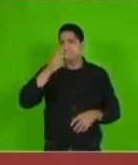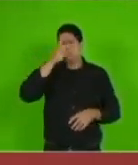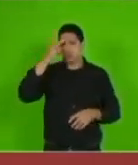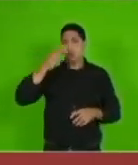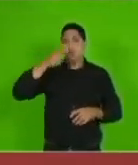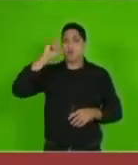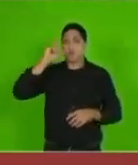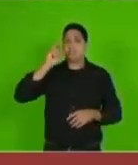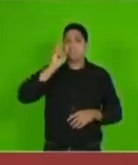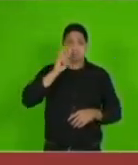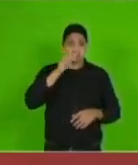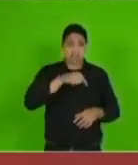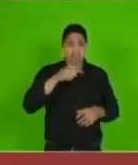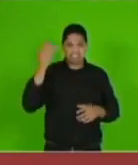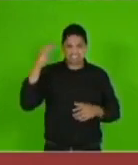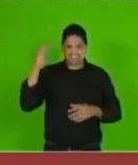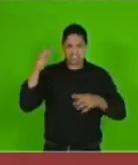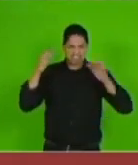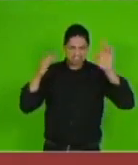capability.